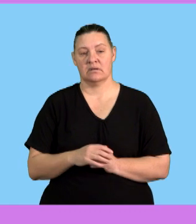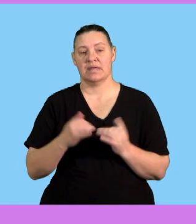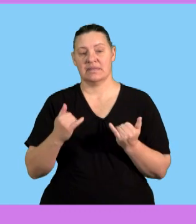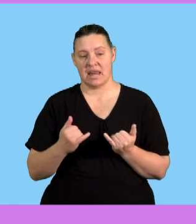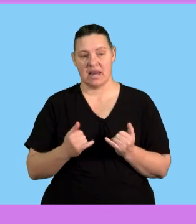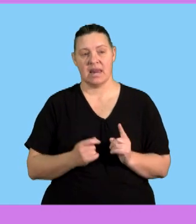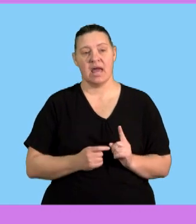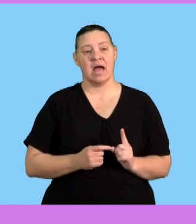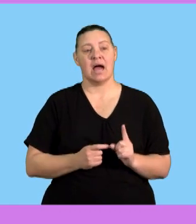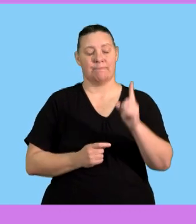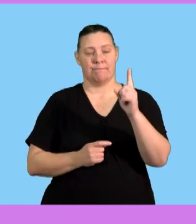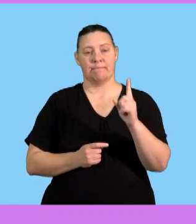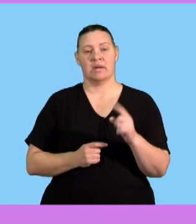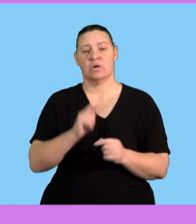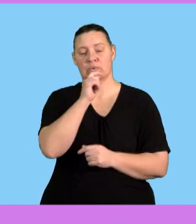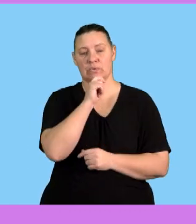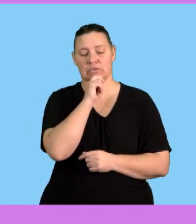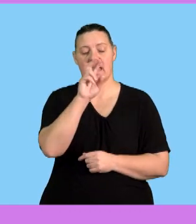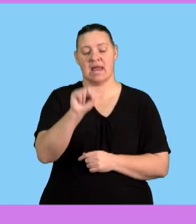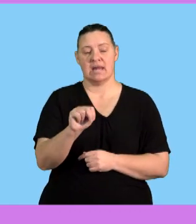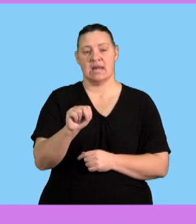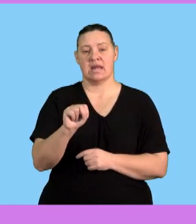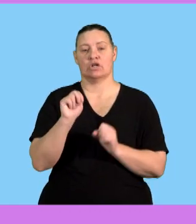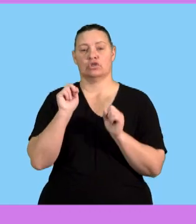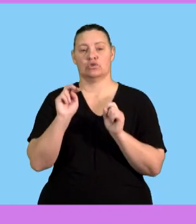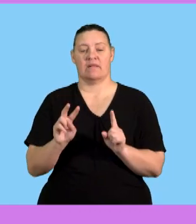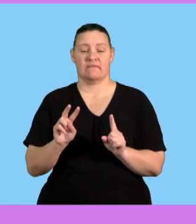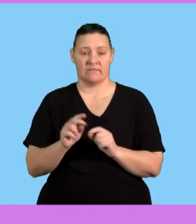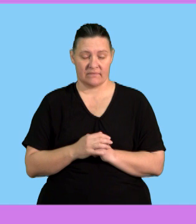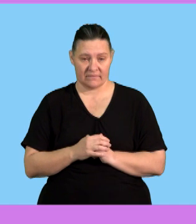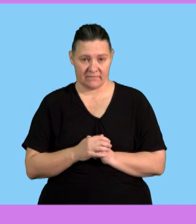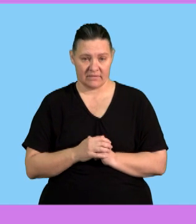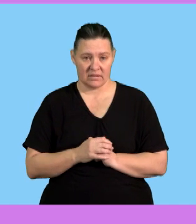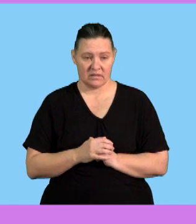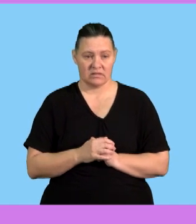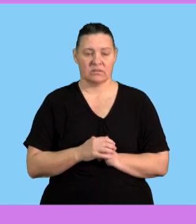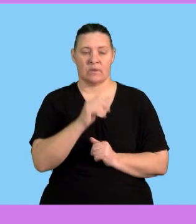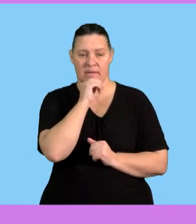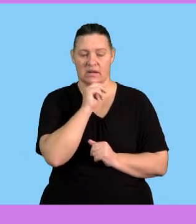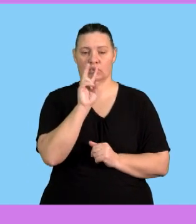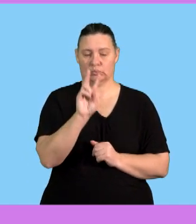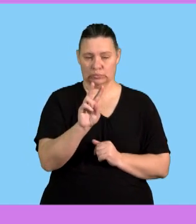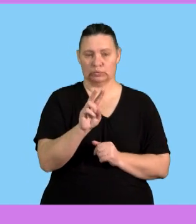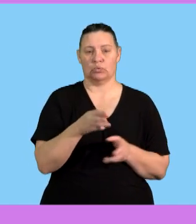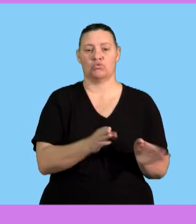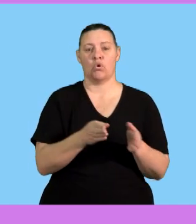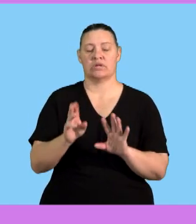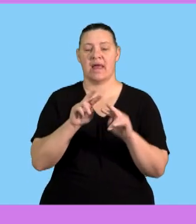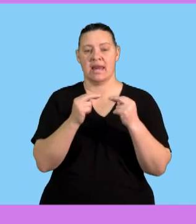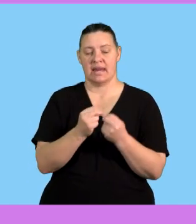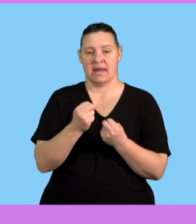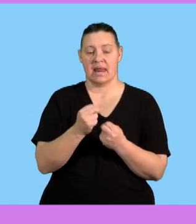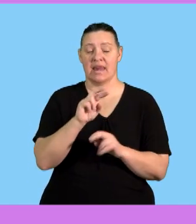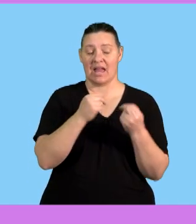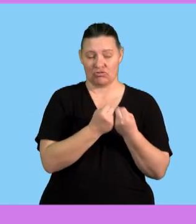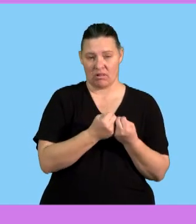go up, we are going to take N12. So now it means we are going to be using 2 national roads, of which